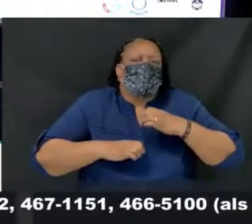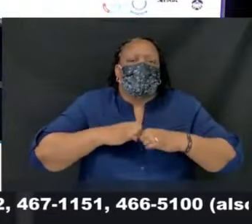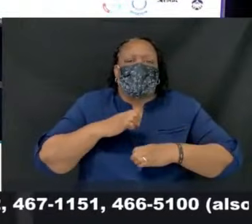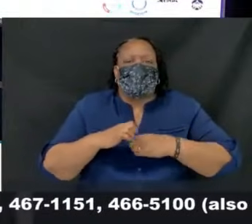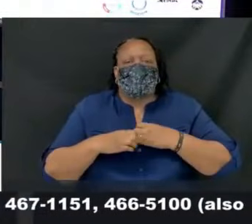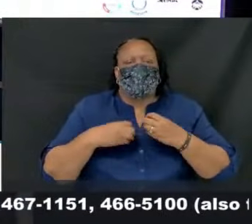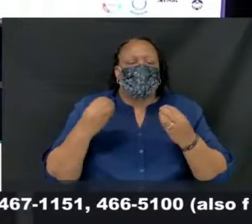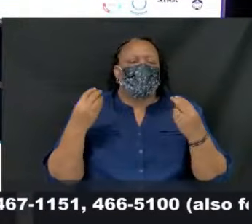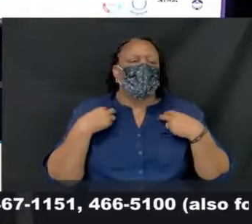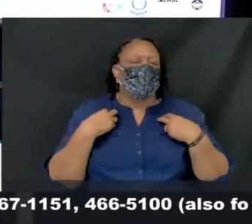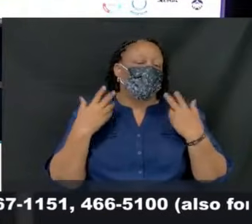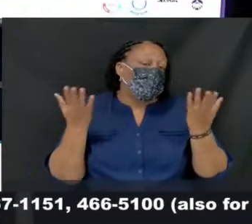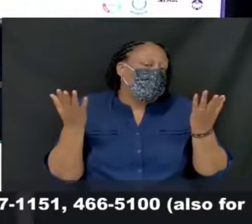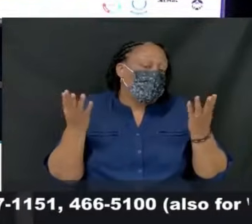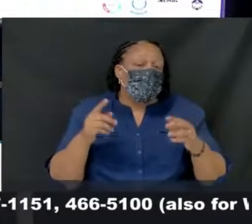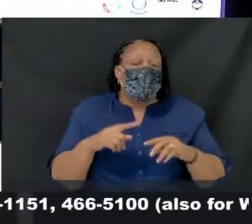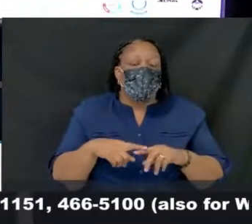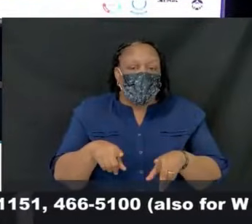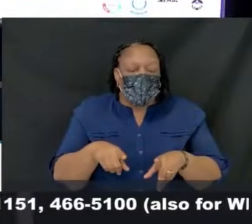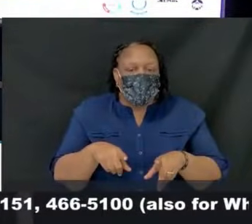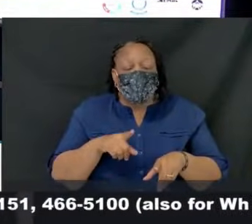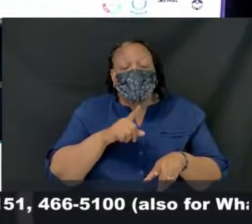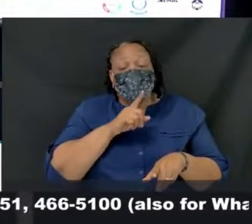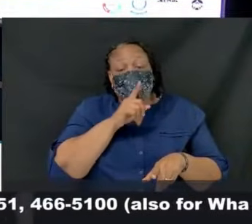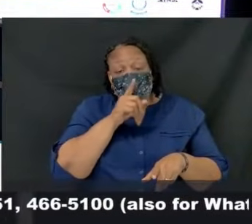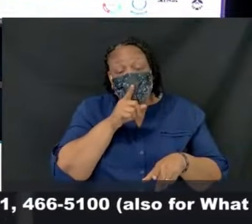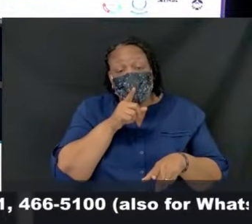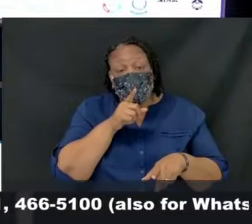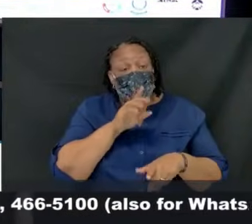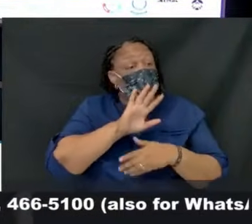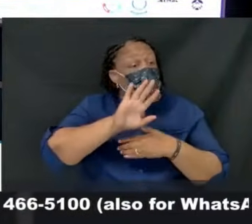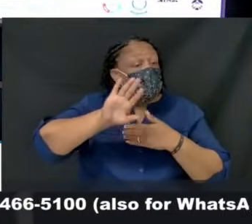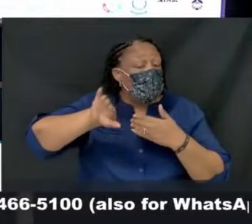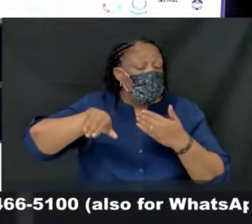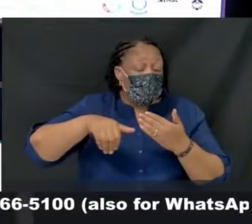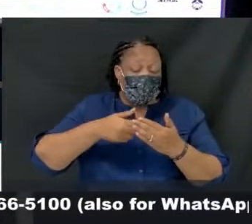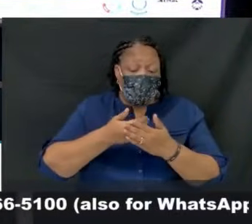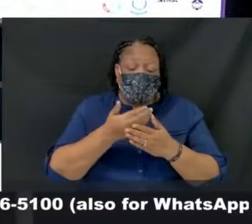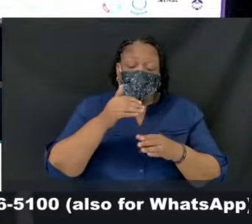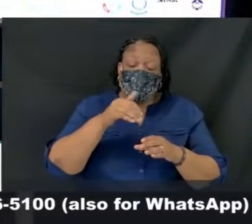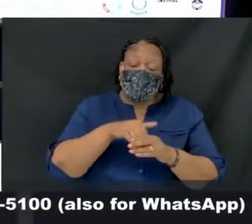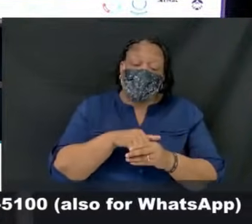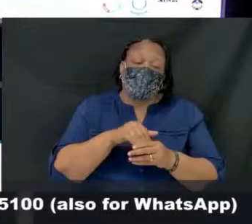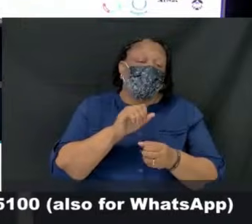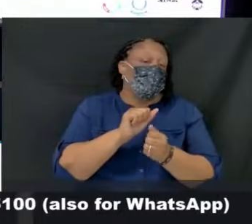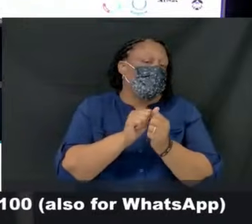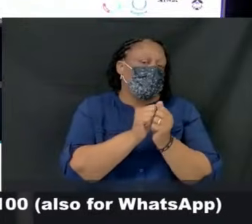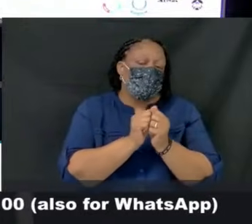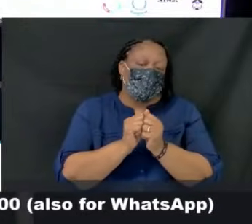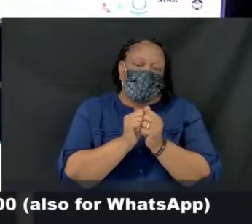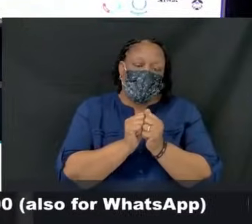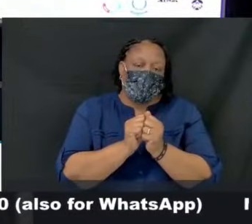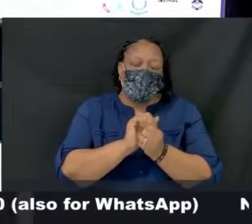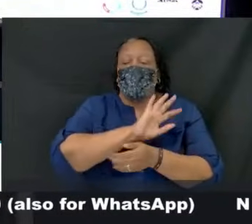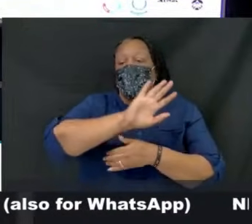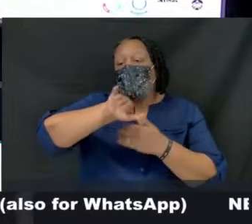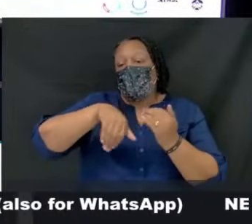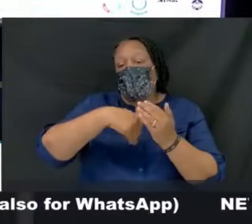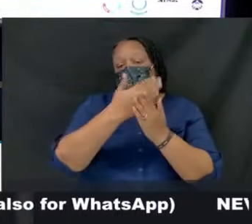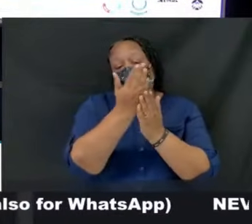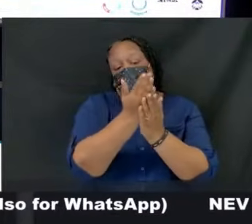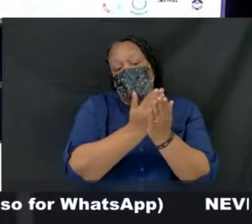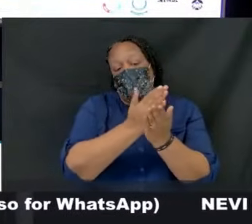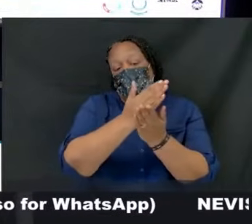about. But the truth of the matter is that we are all in it together, and we all have a part to play